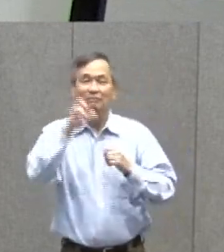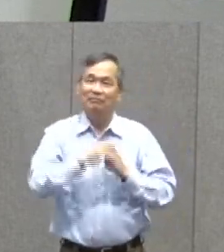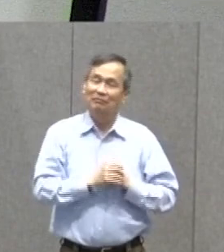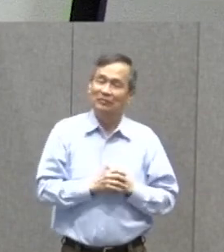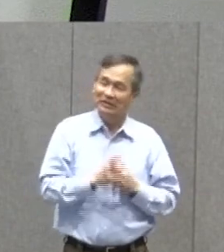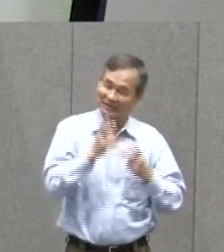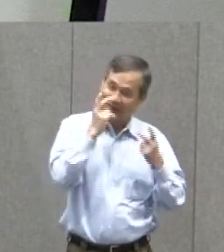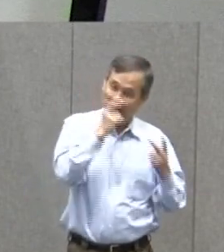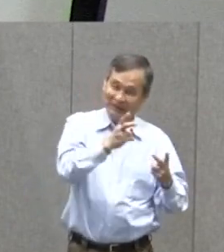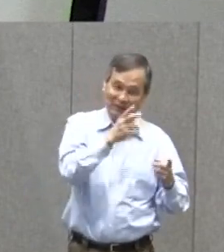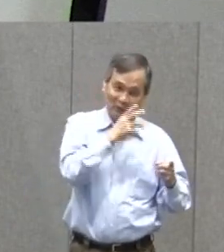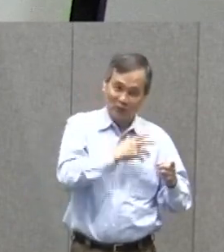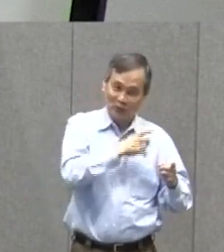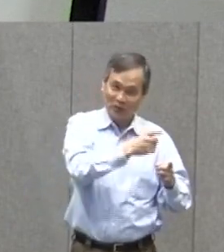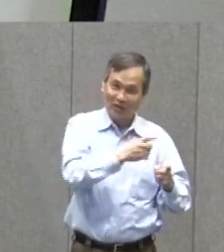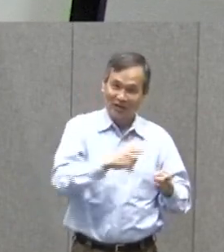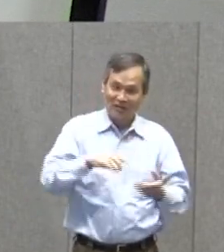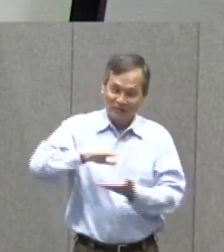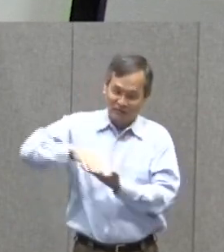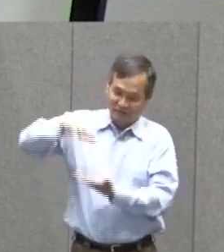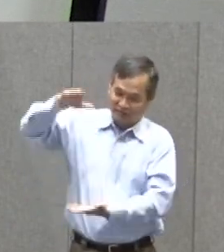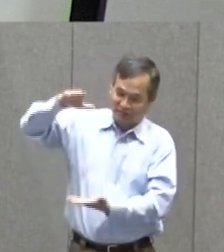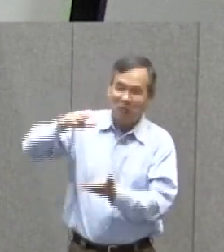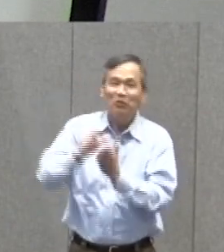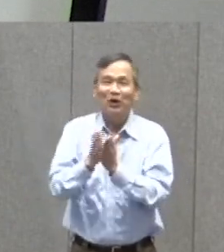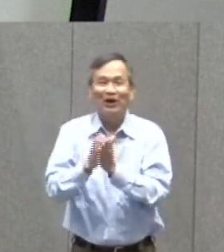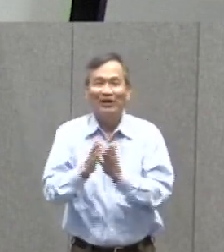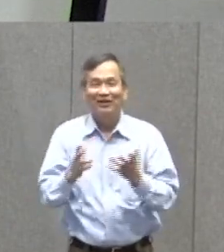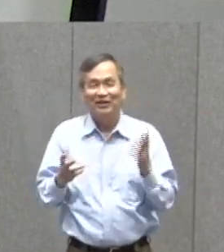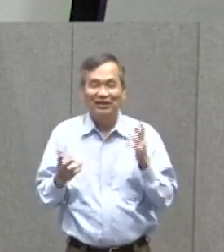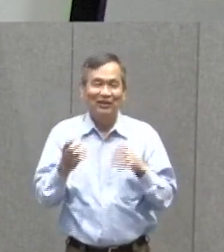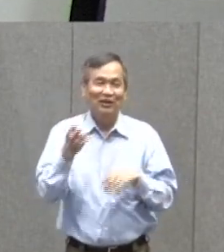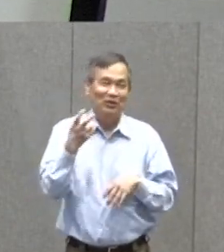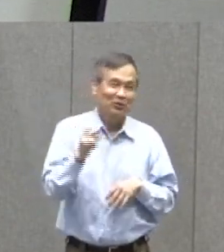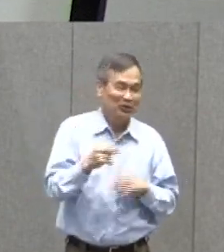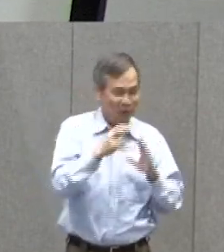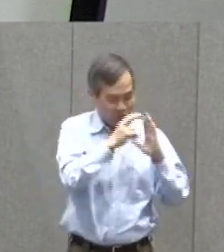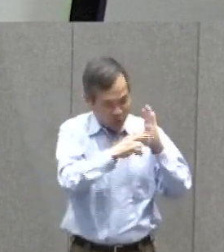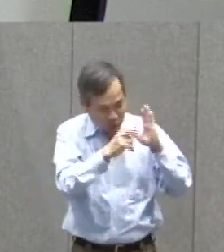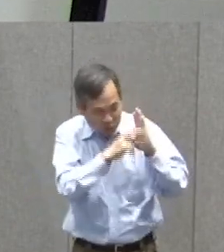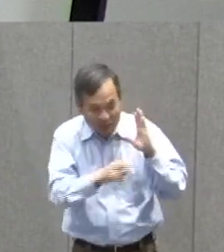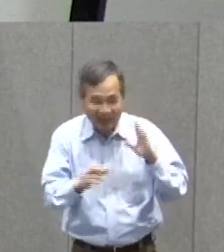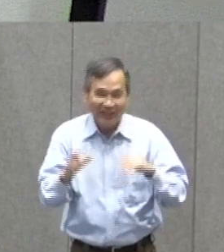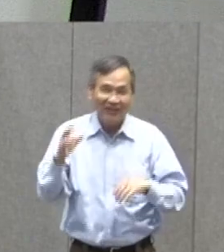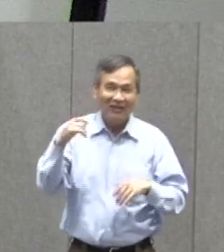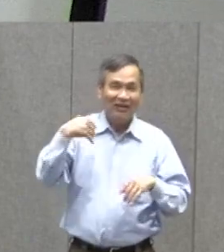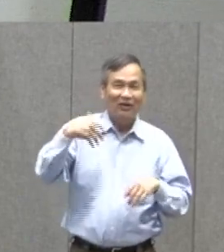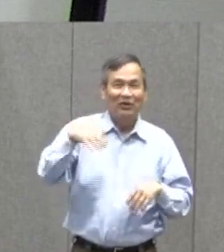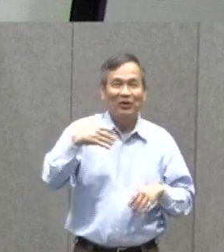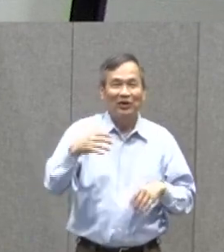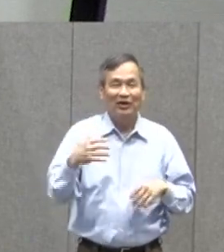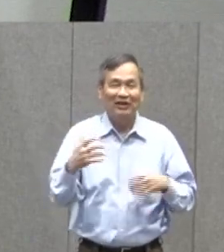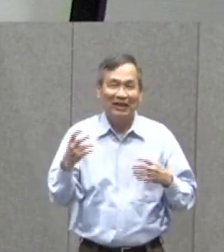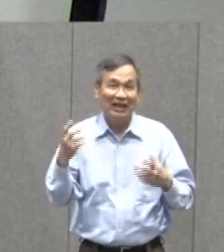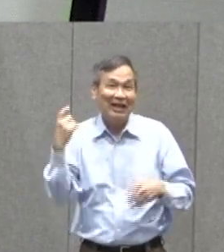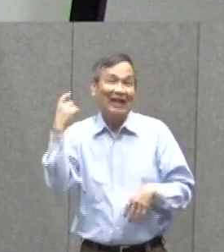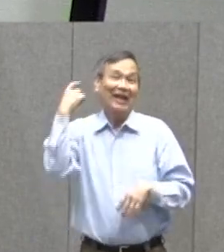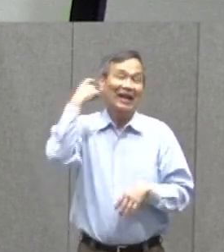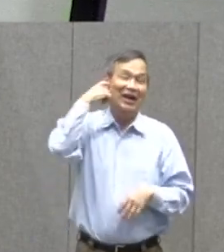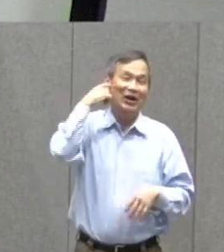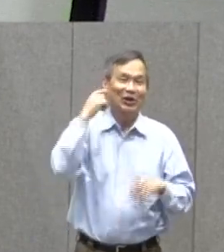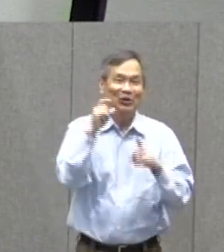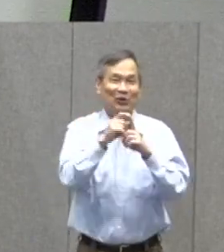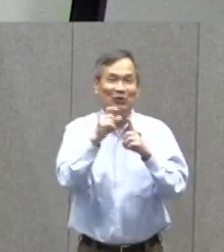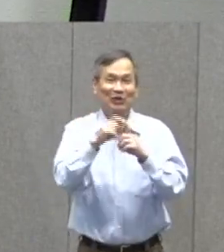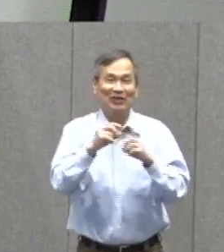can see her with all the books, the reading, when you're reading in your mind and you're listening almost to the words that are coming out of the